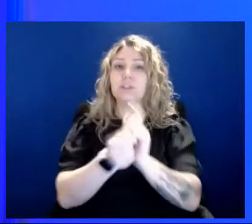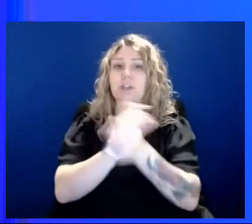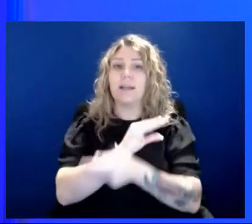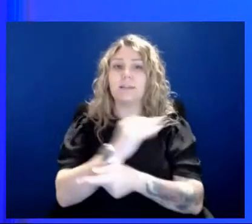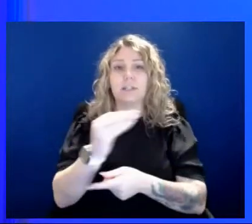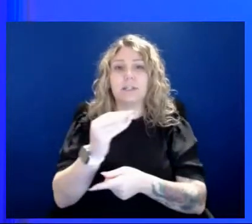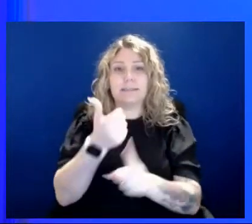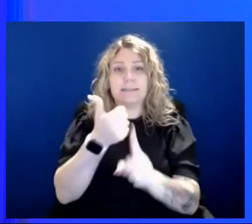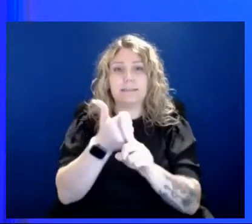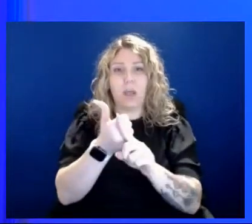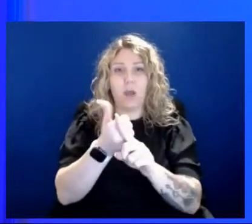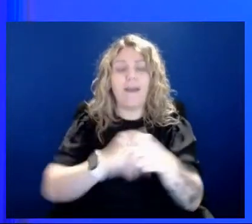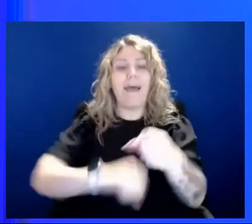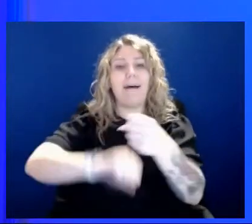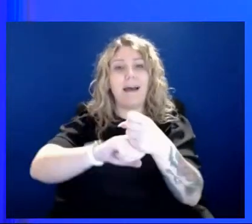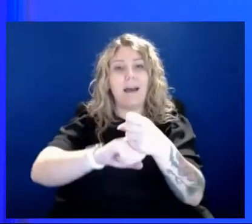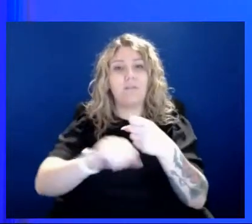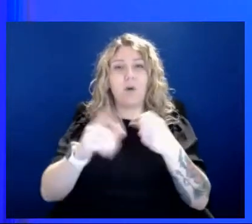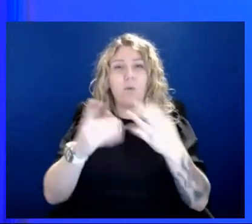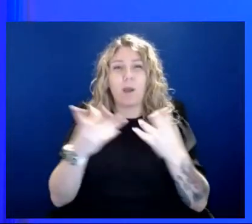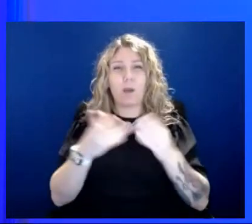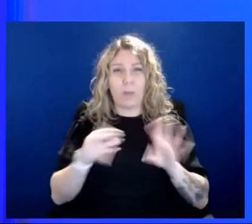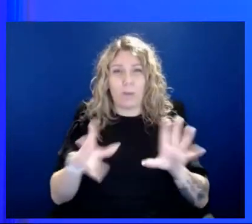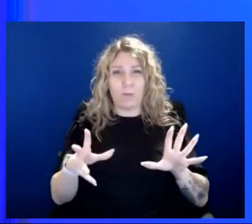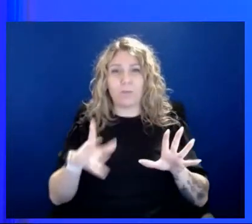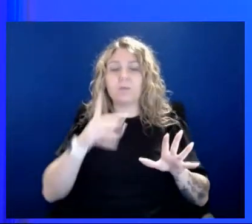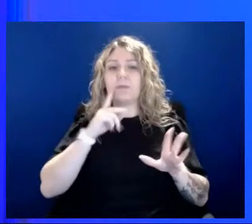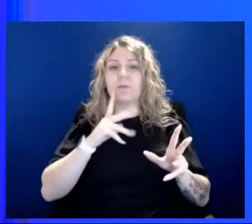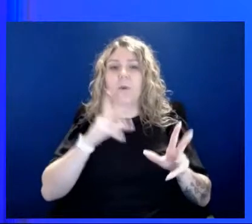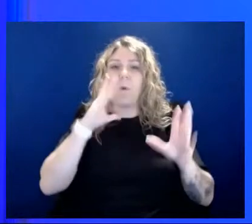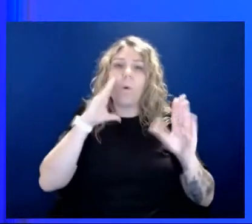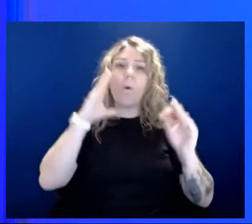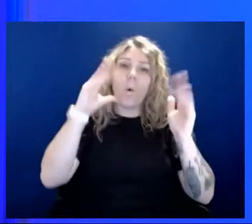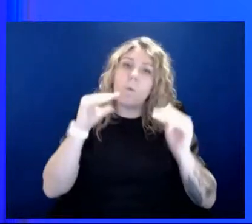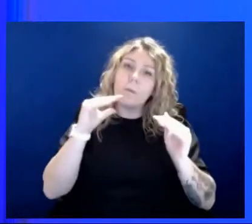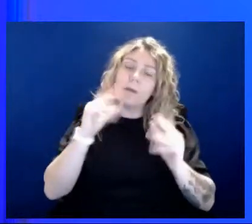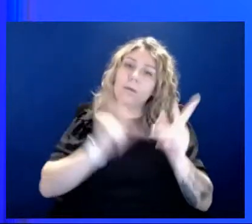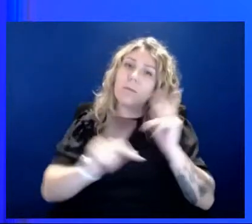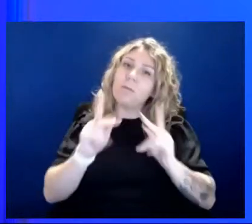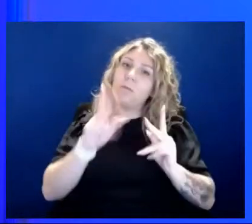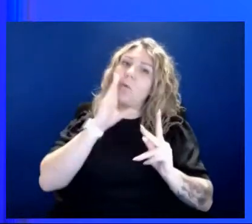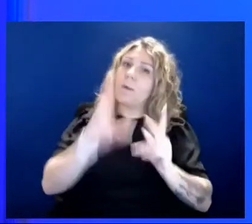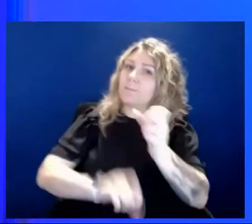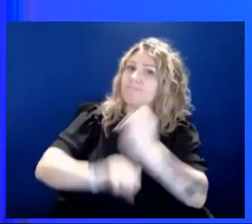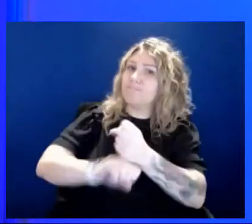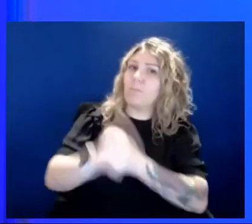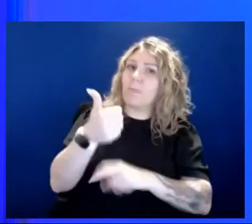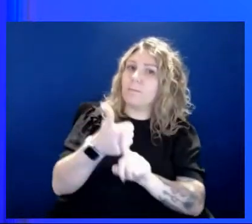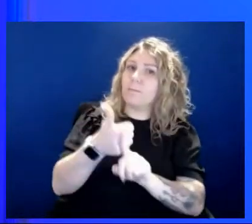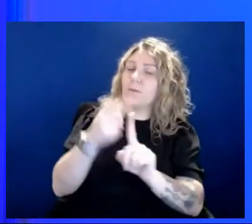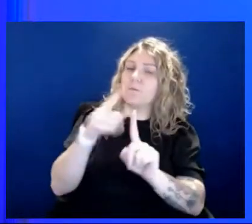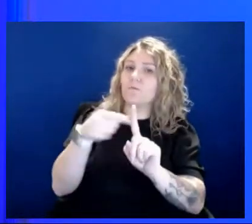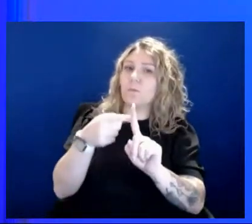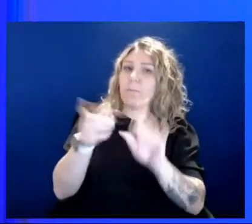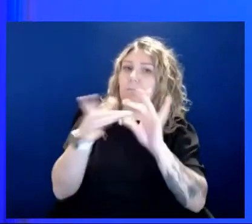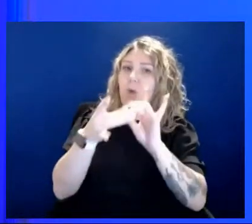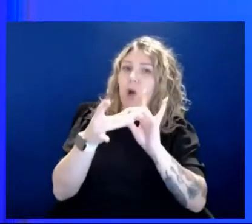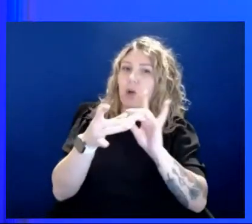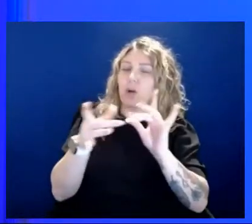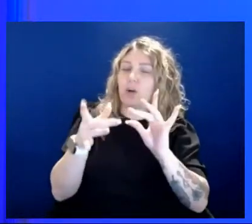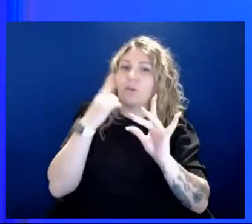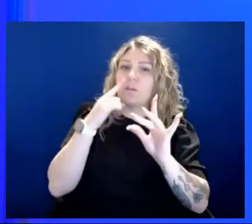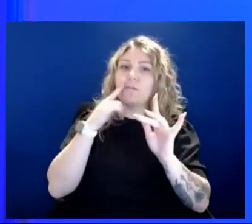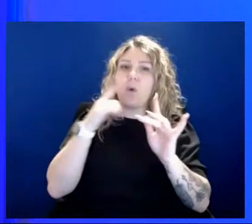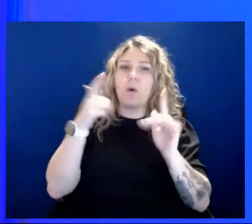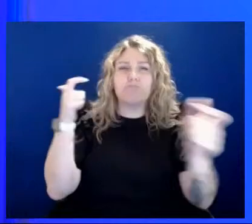a lot sometimes is hoping that people will take it into their own hands when we need to be partnering to make bigger changes, to